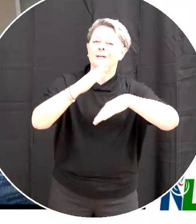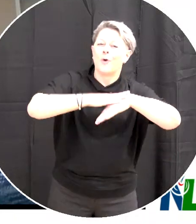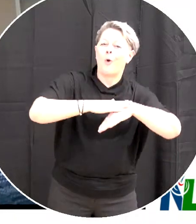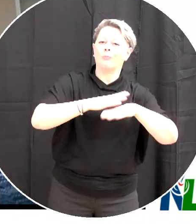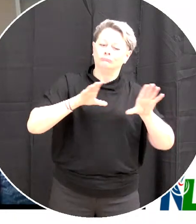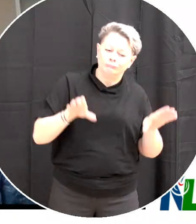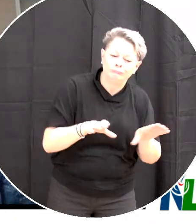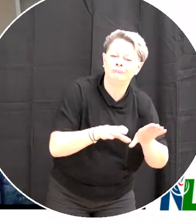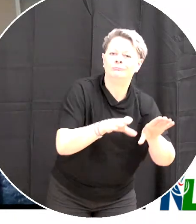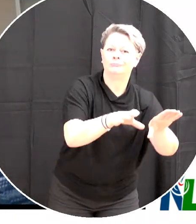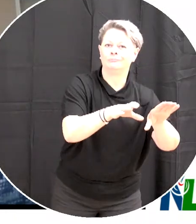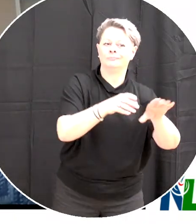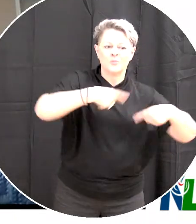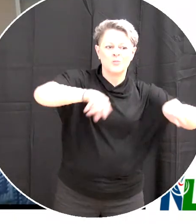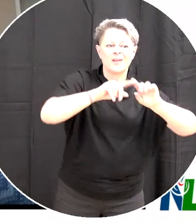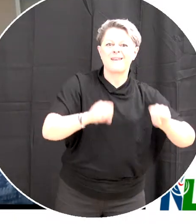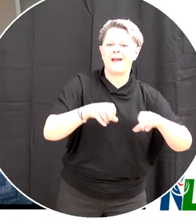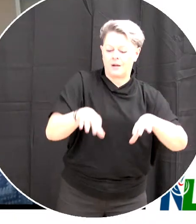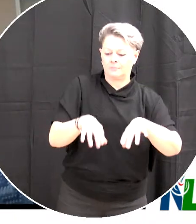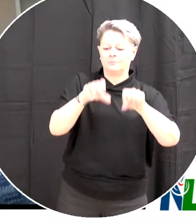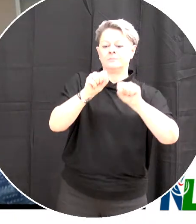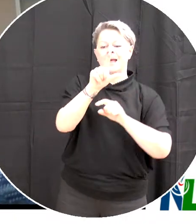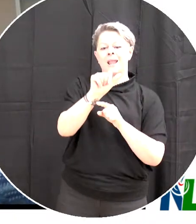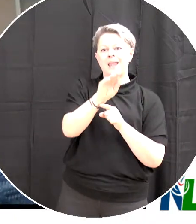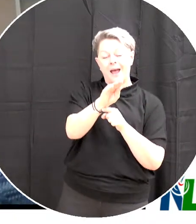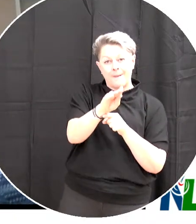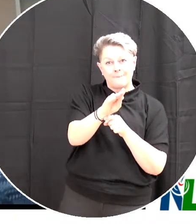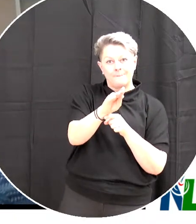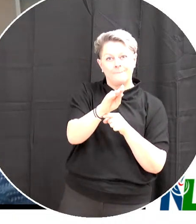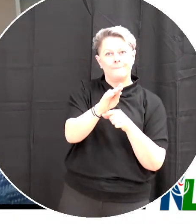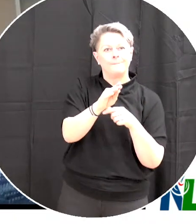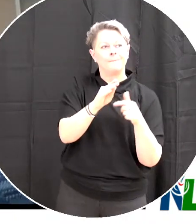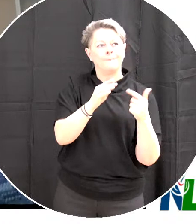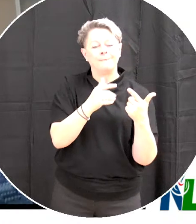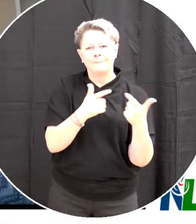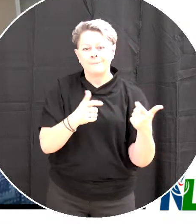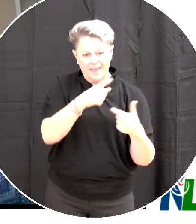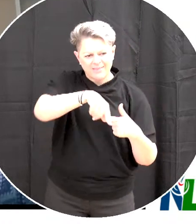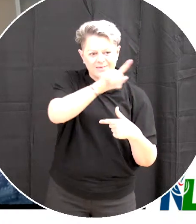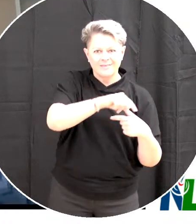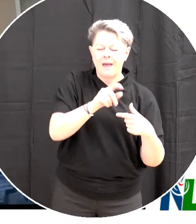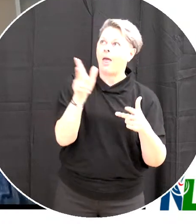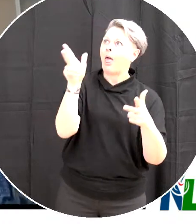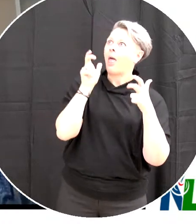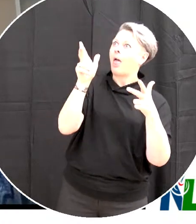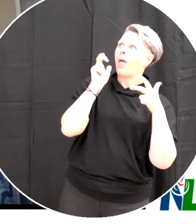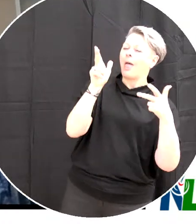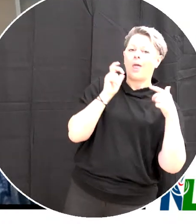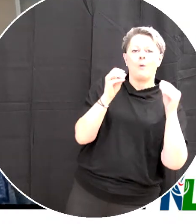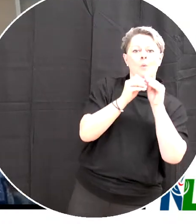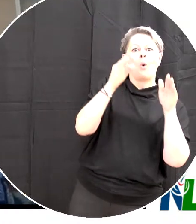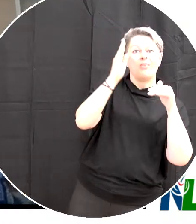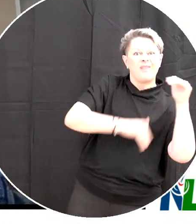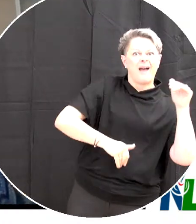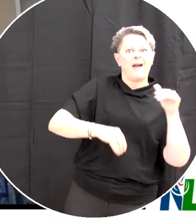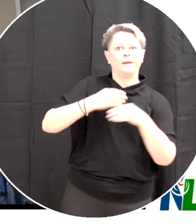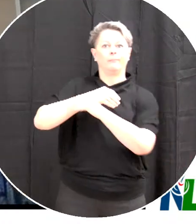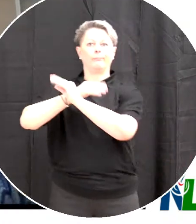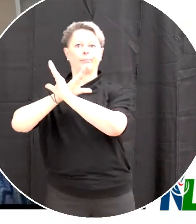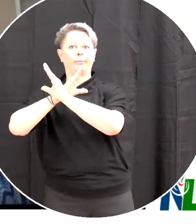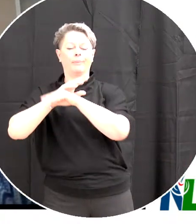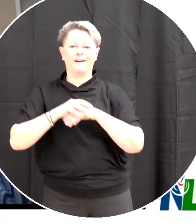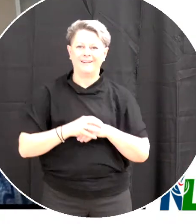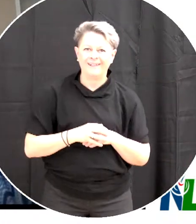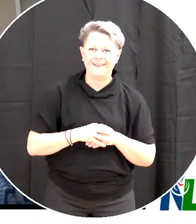to do labs and, they get a lot more from it doing it than if I send them to a website where they have to do